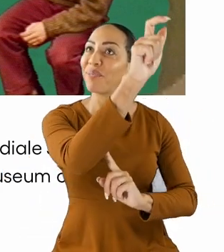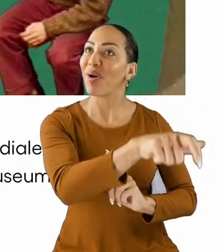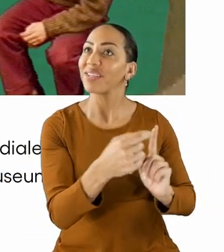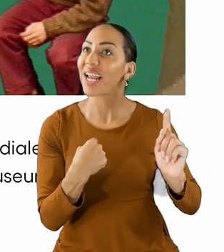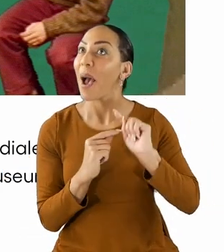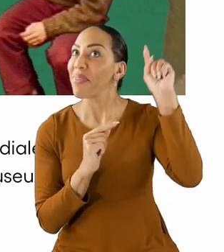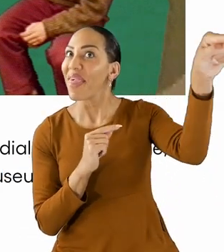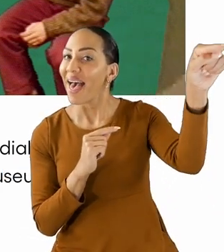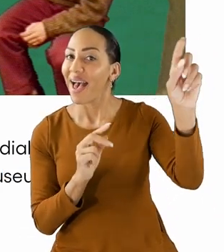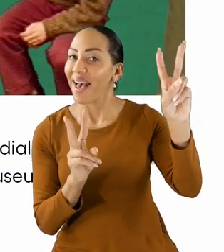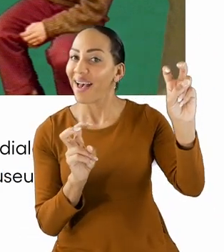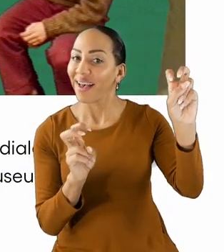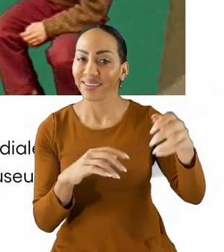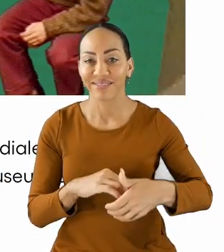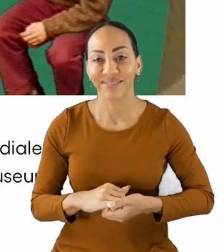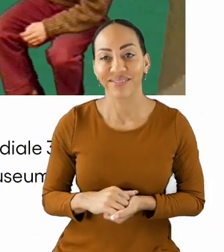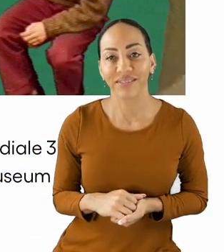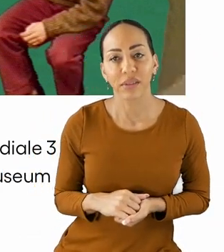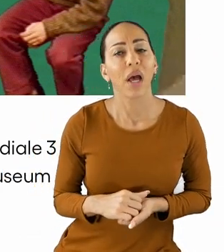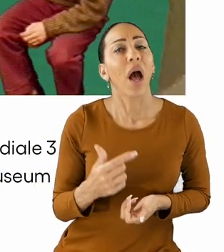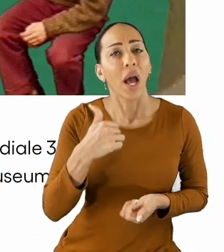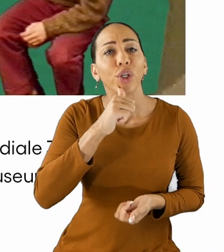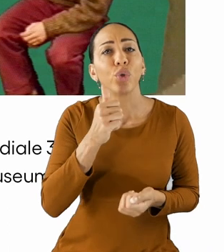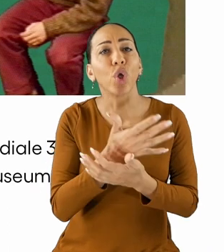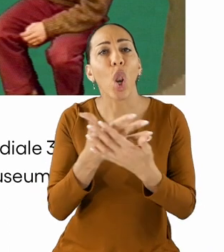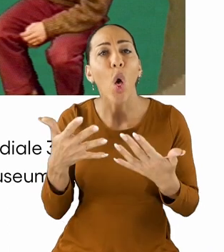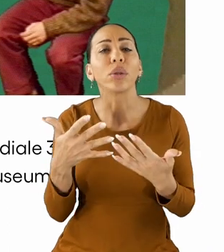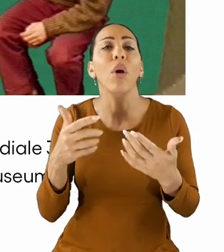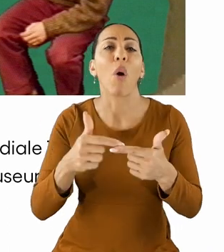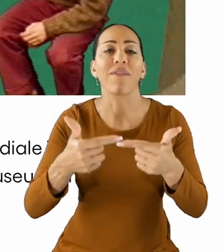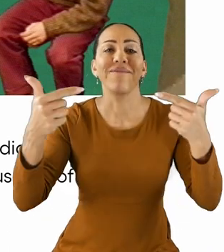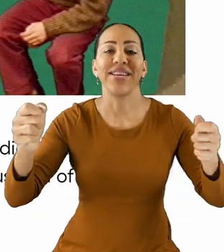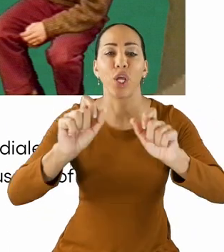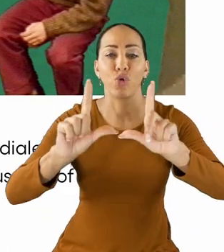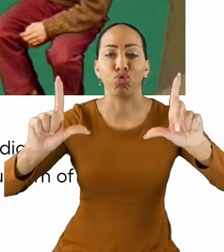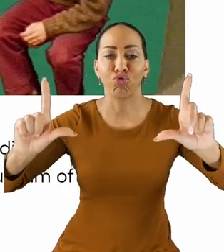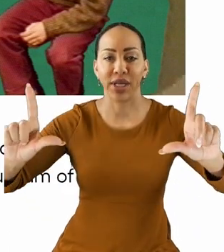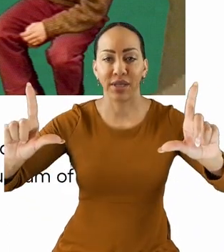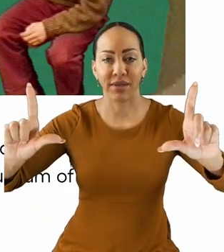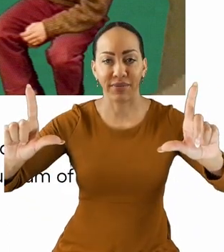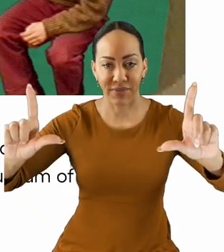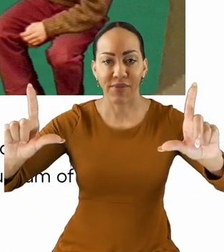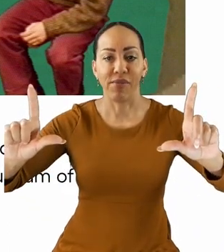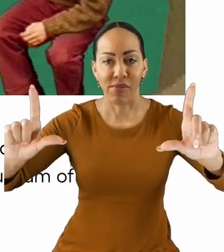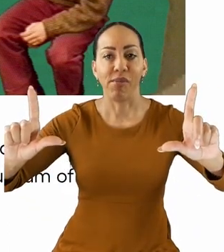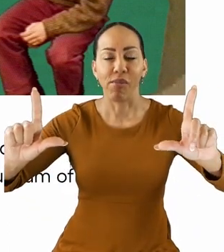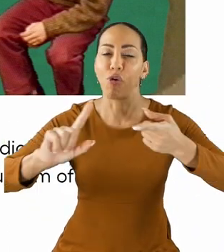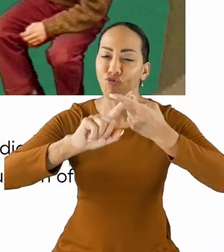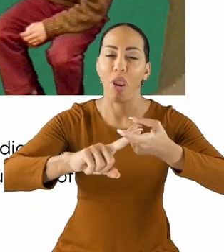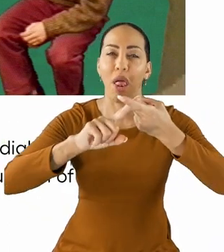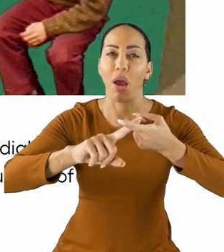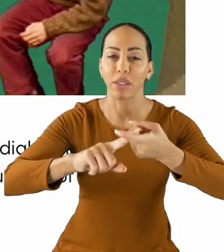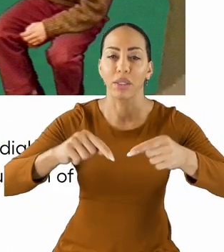piece, Telematic Vision, therefore, relied purely on video screens, removing the superimposed video projection technique from